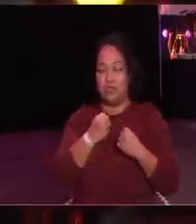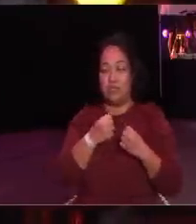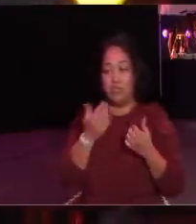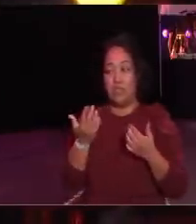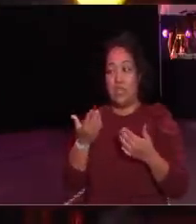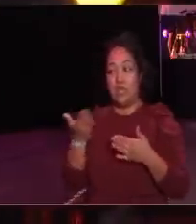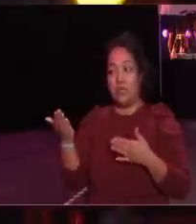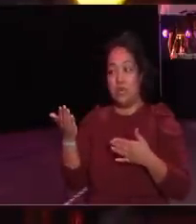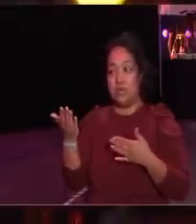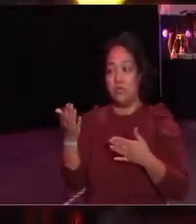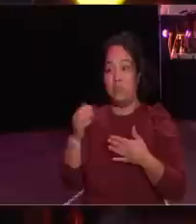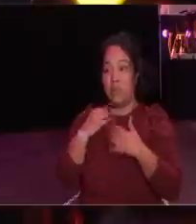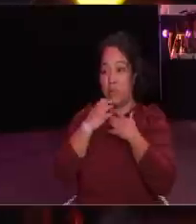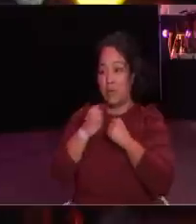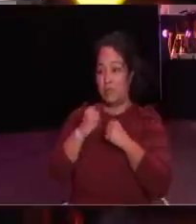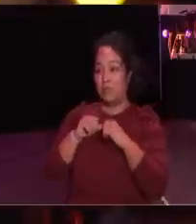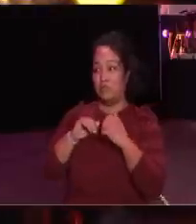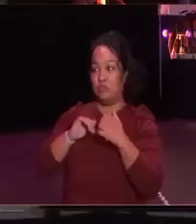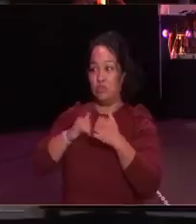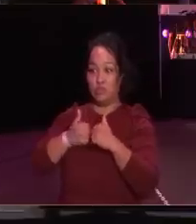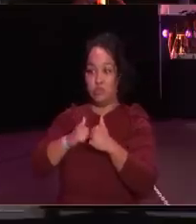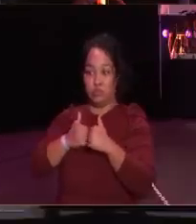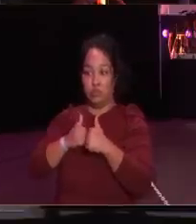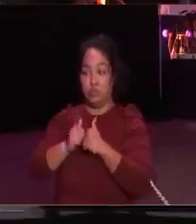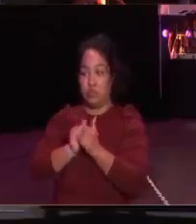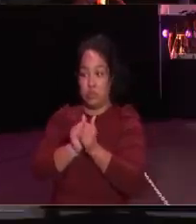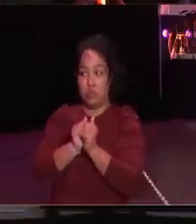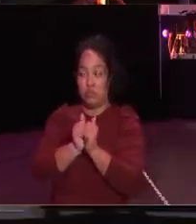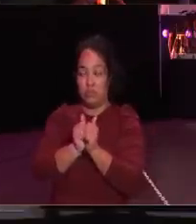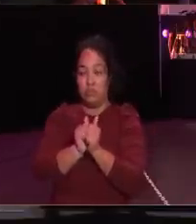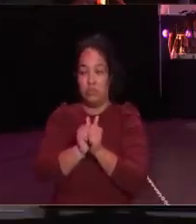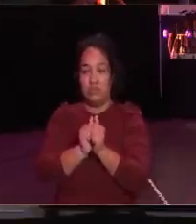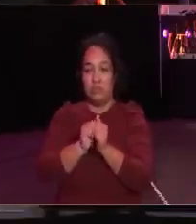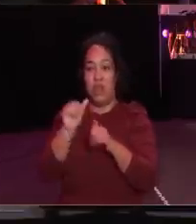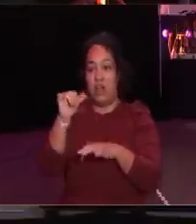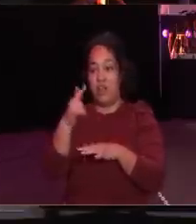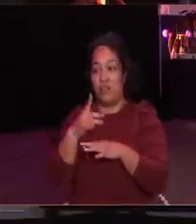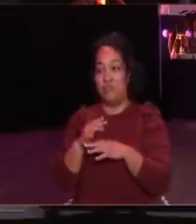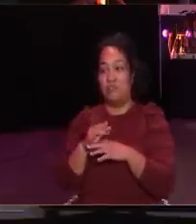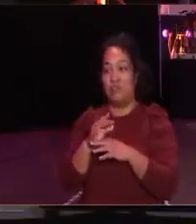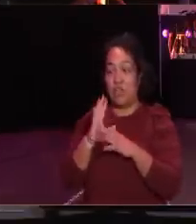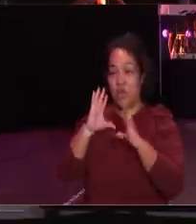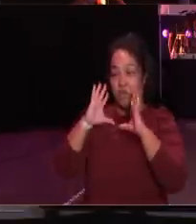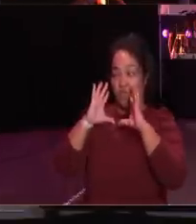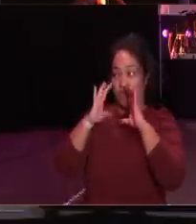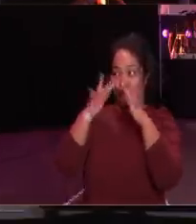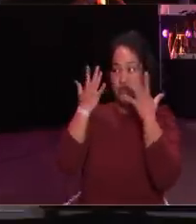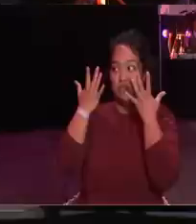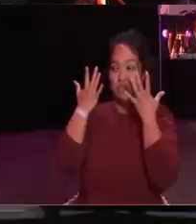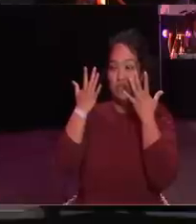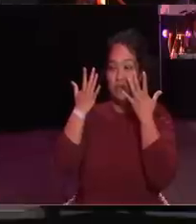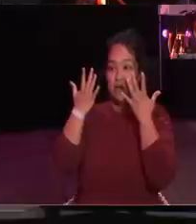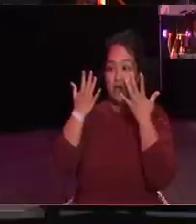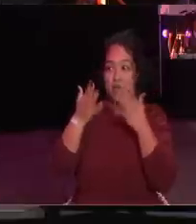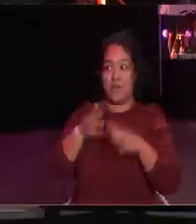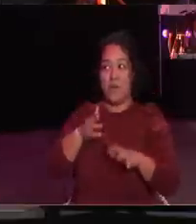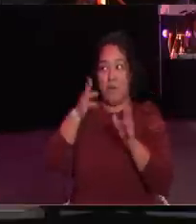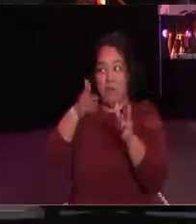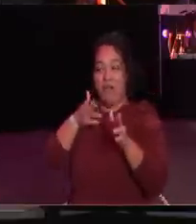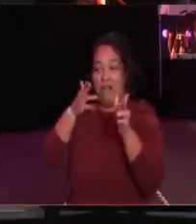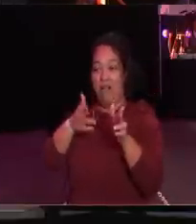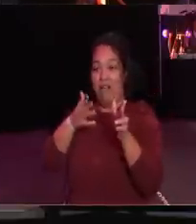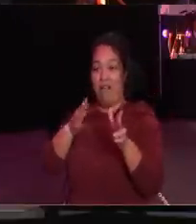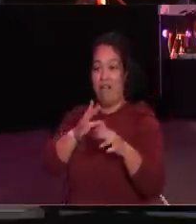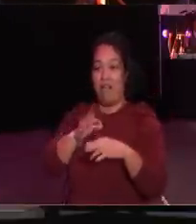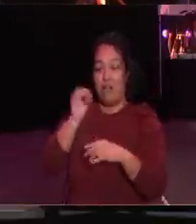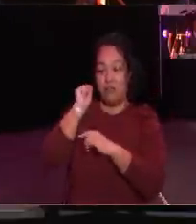sports. A otros se les ilumina la cara. Others, their faces light up. Cuando hablan de ir a cazar. When they talk about hunting. O ir a